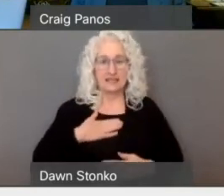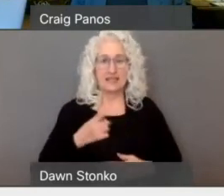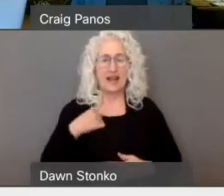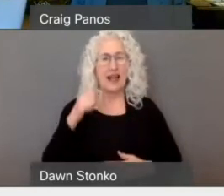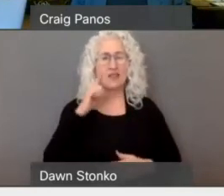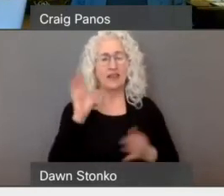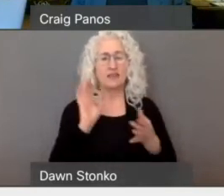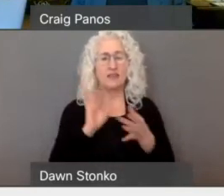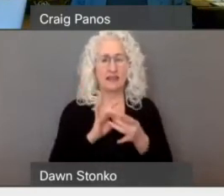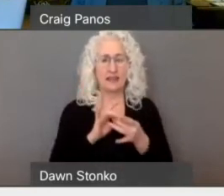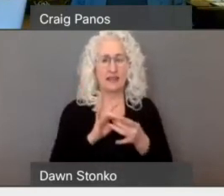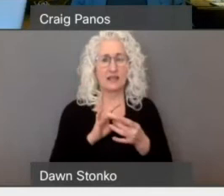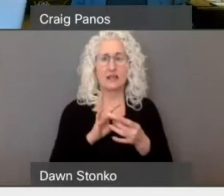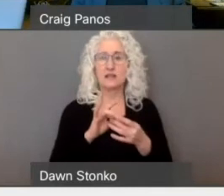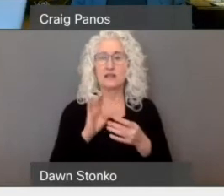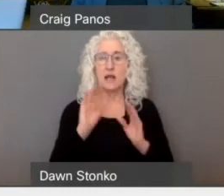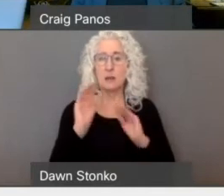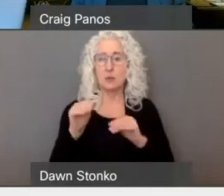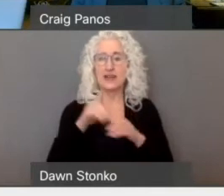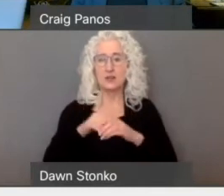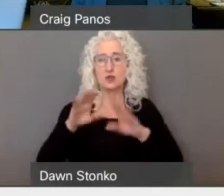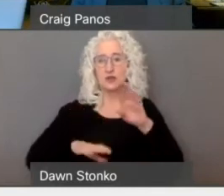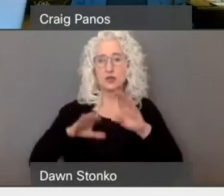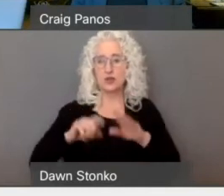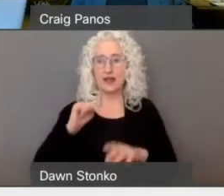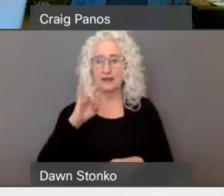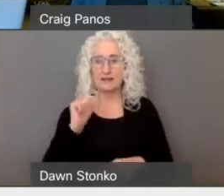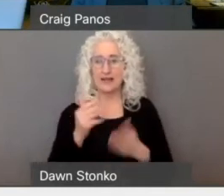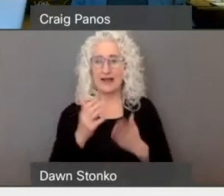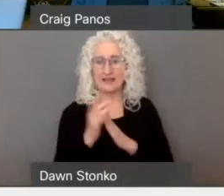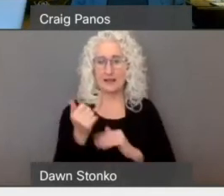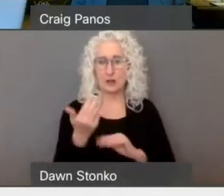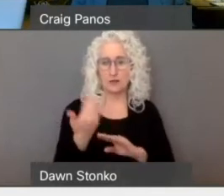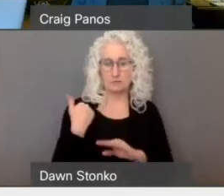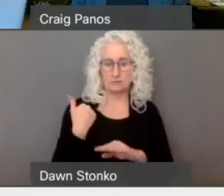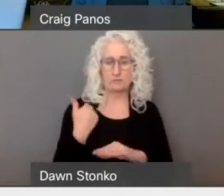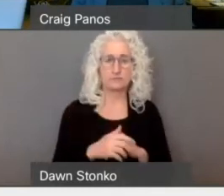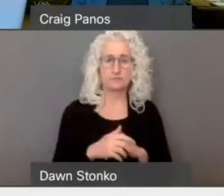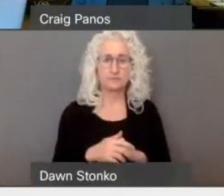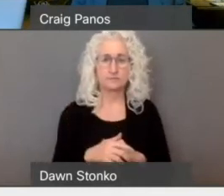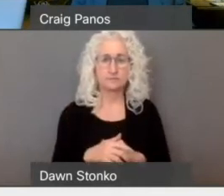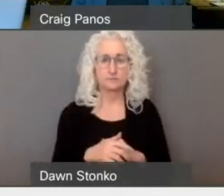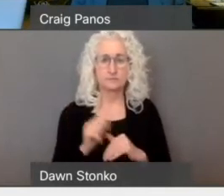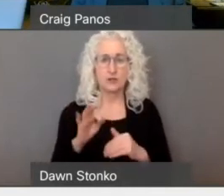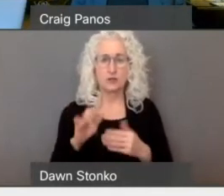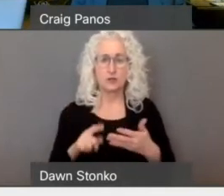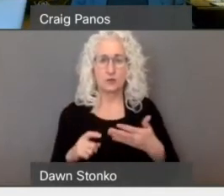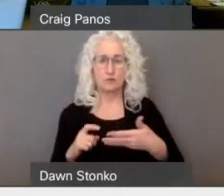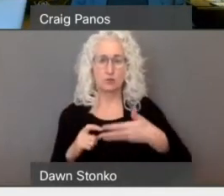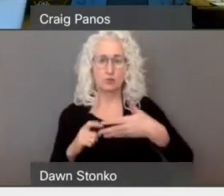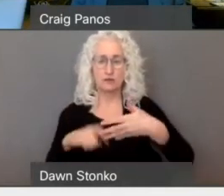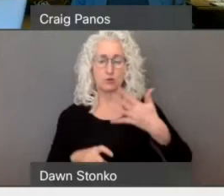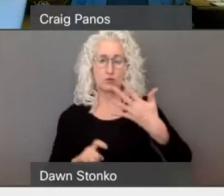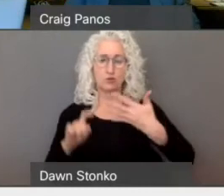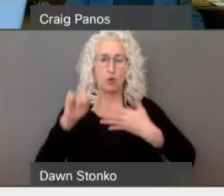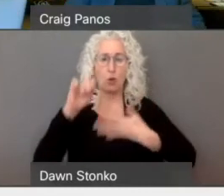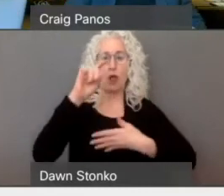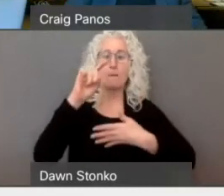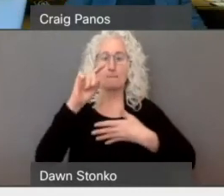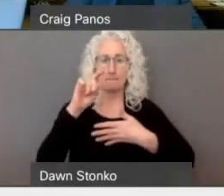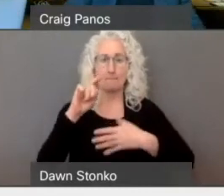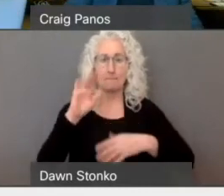link into the chat. Tina asked a little bit earlier. So if you scroll up in the chat, you'll see the link for